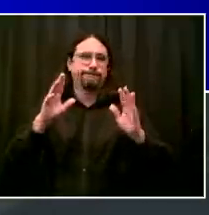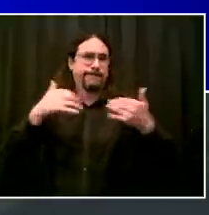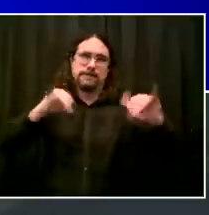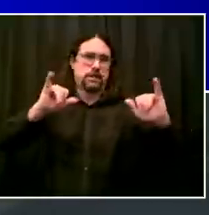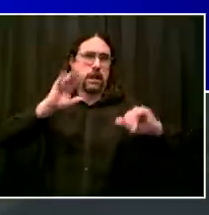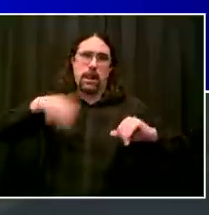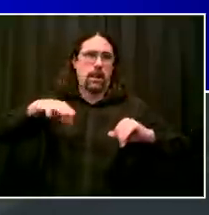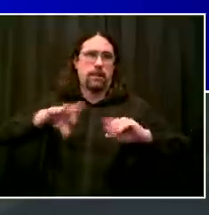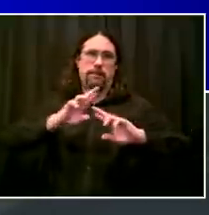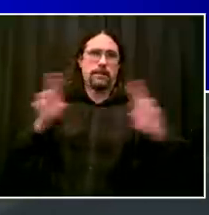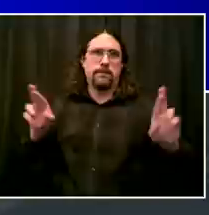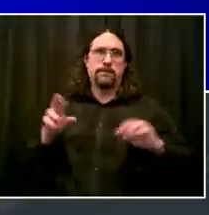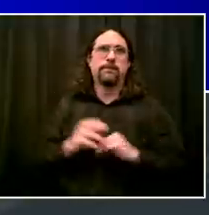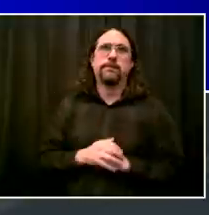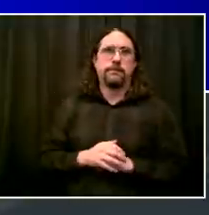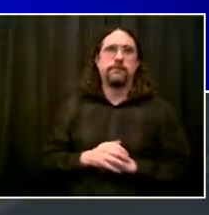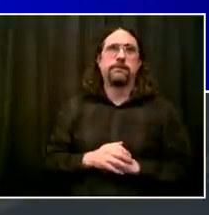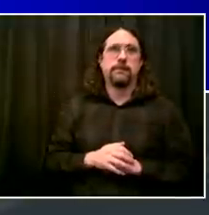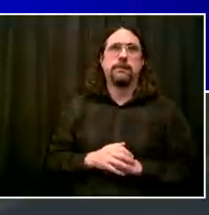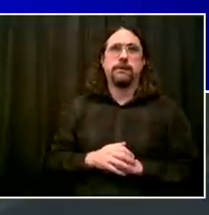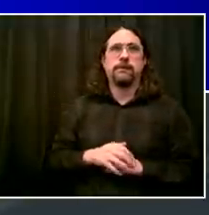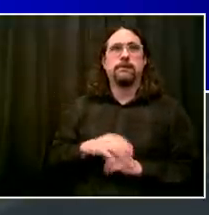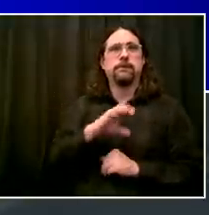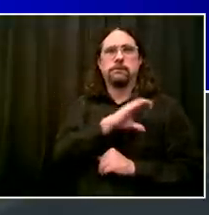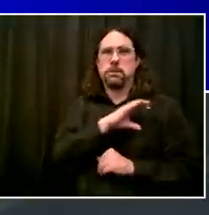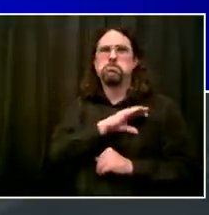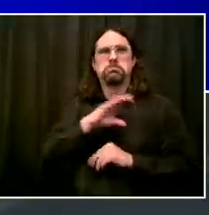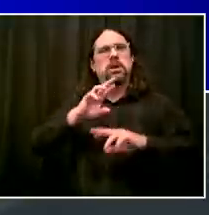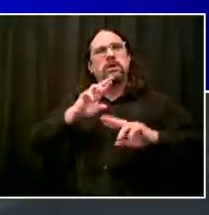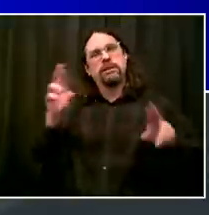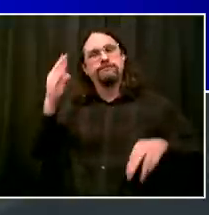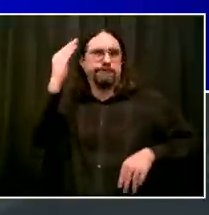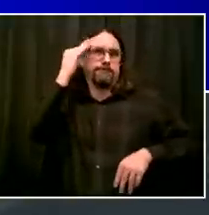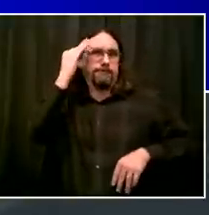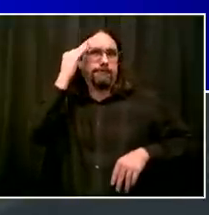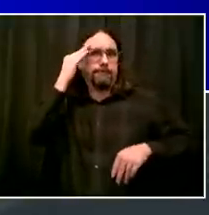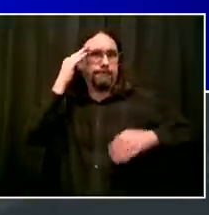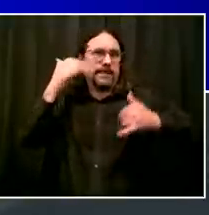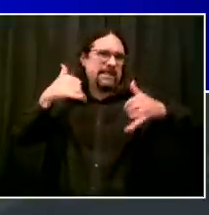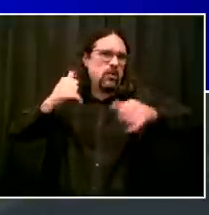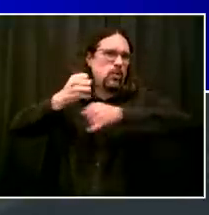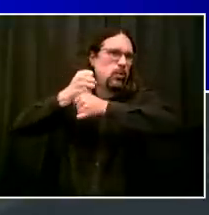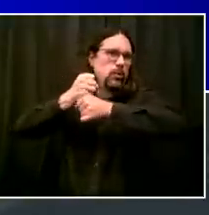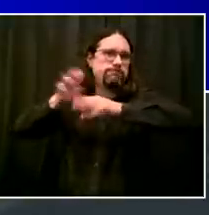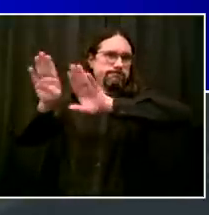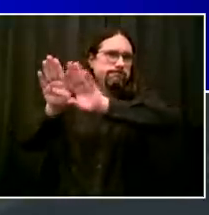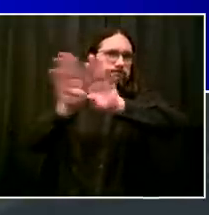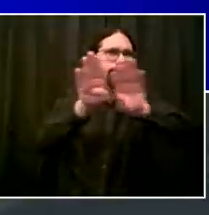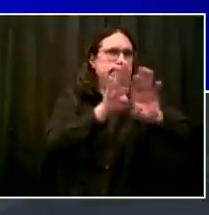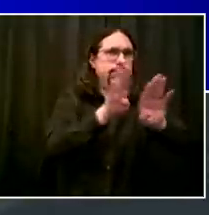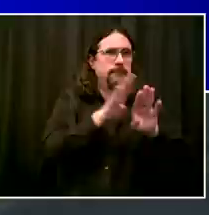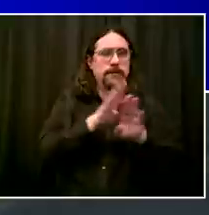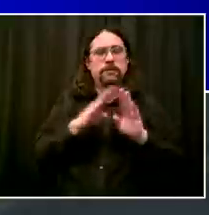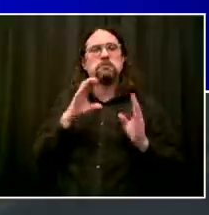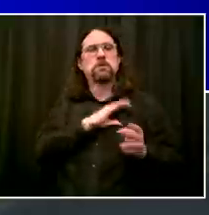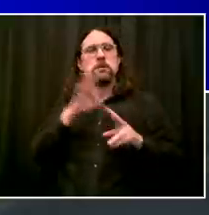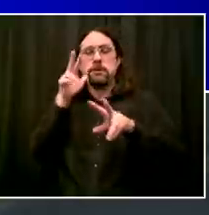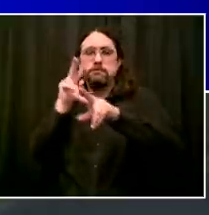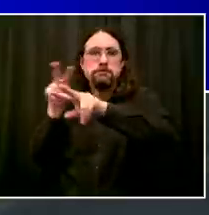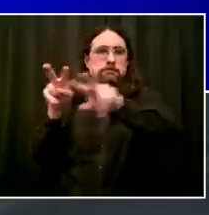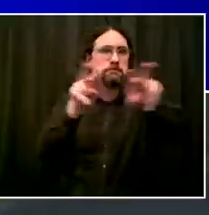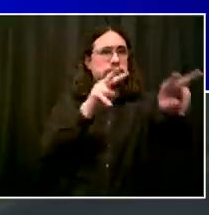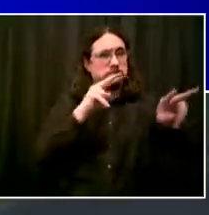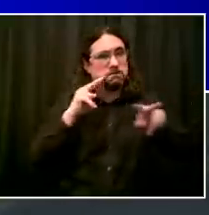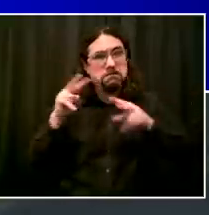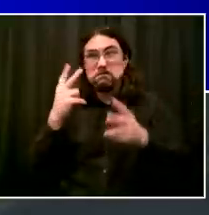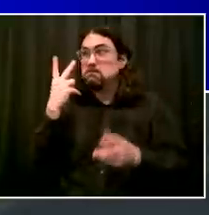going around to bars and restaurants, checking in. Any place we had a problem last weekend that will be particularly present. I know the Upper East Side was a focal point. You'll see some